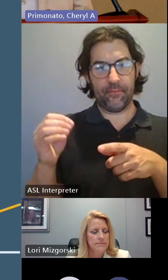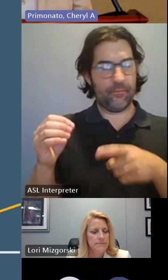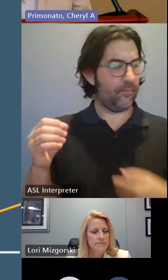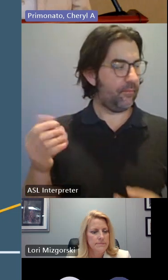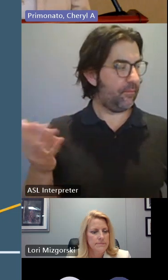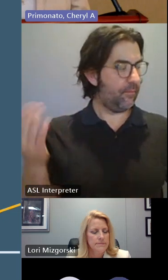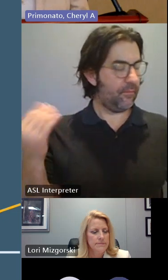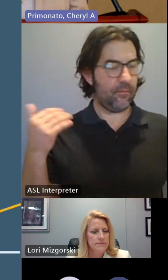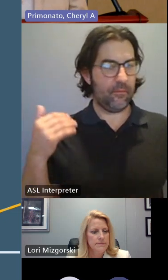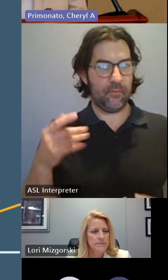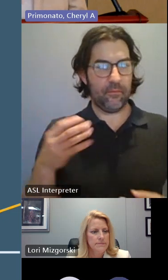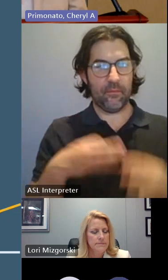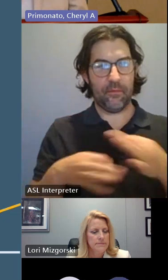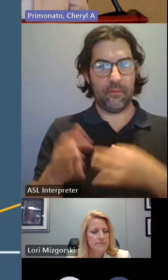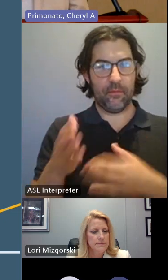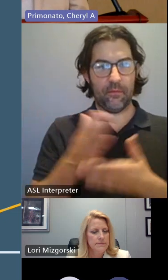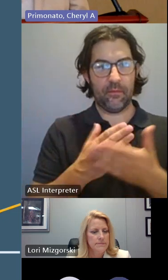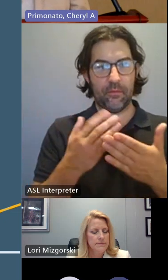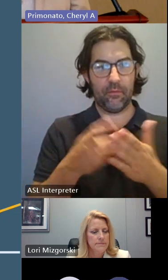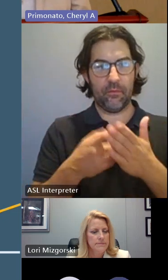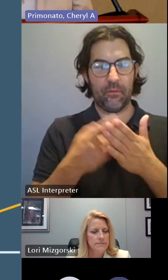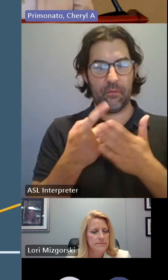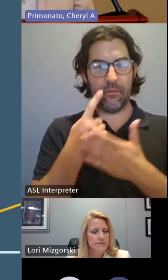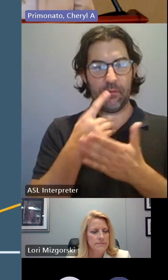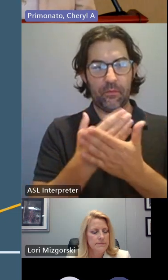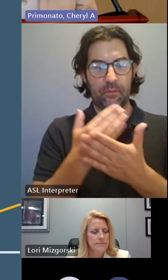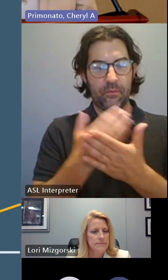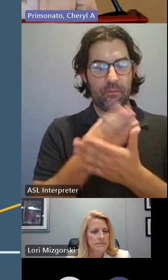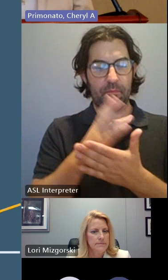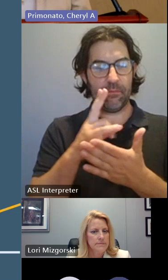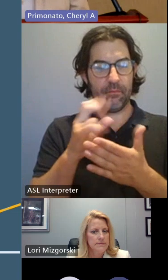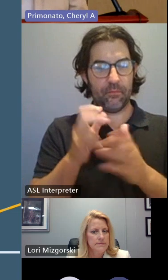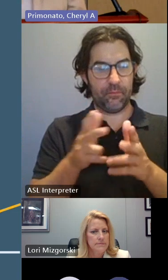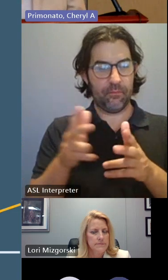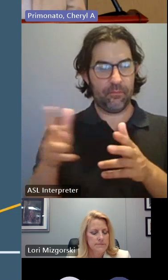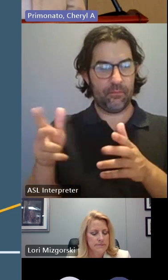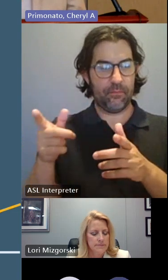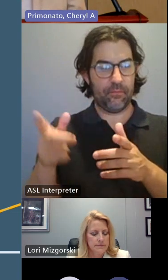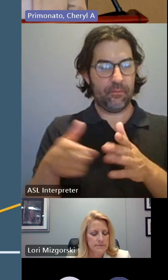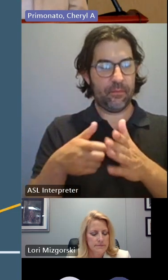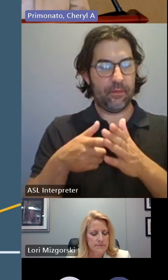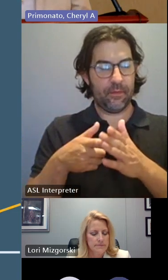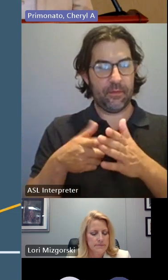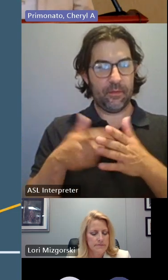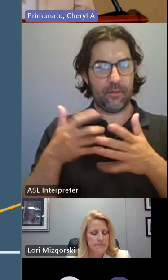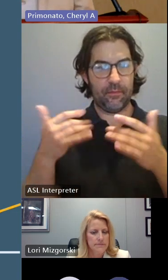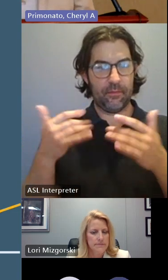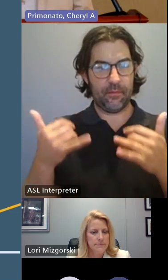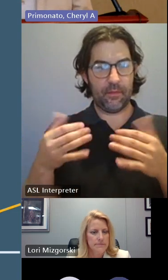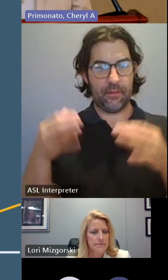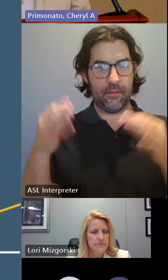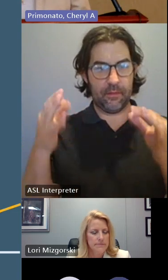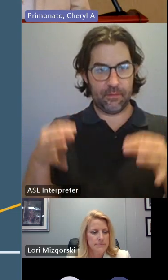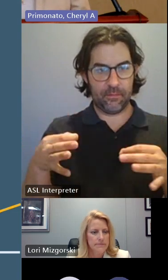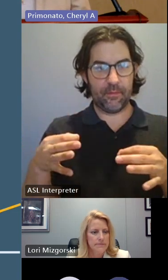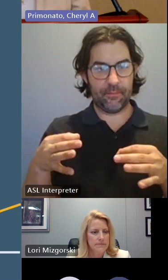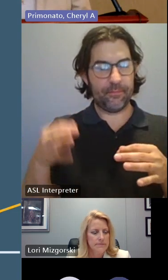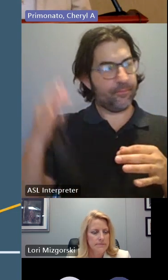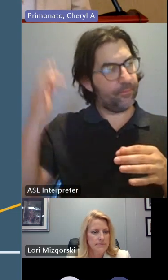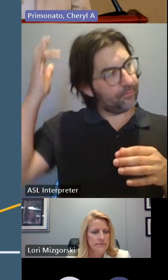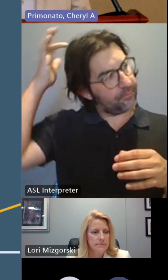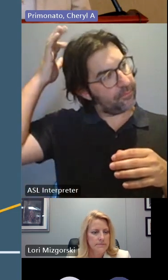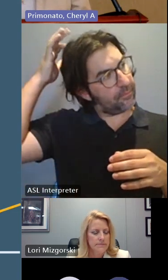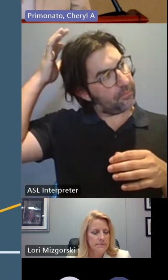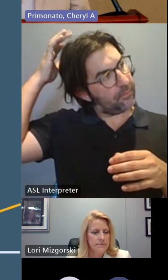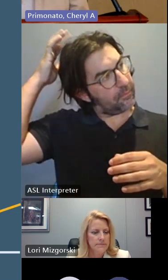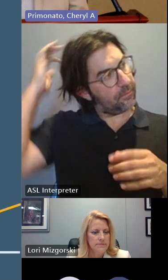replacement components are required for newly acquired bus fleets, and these requirements have now been determined to be at